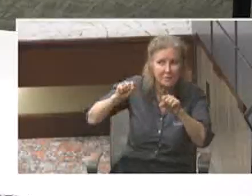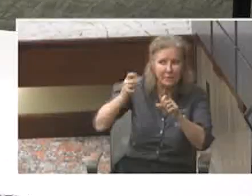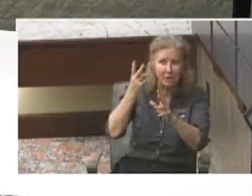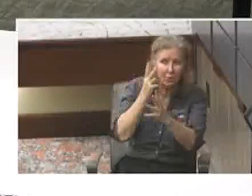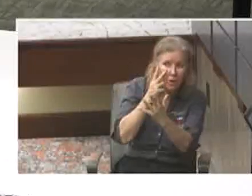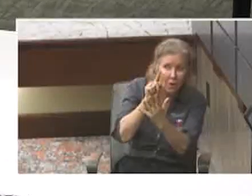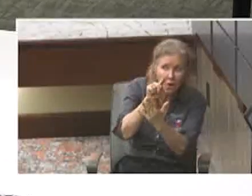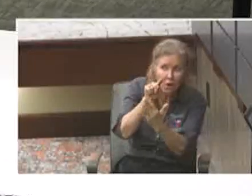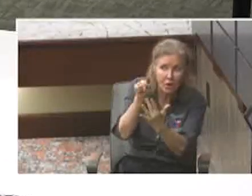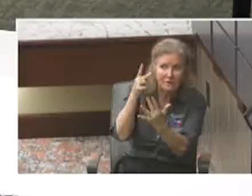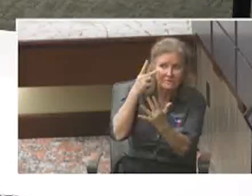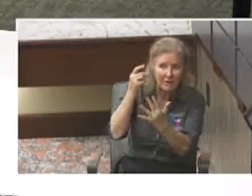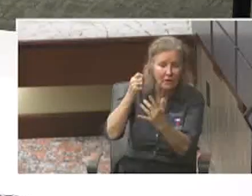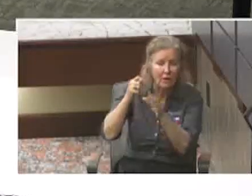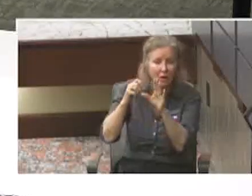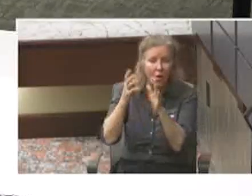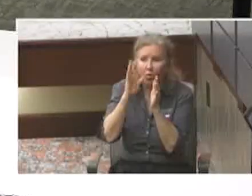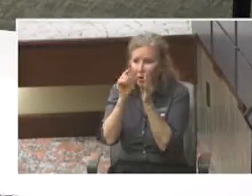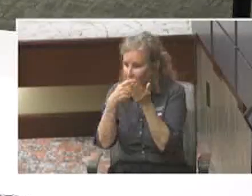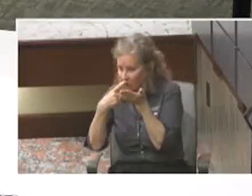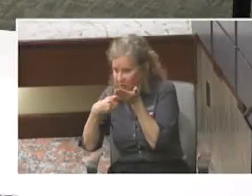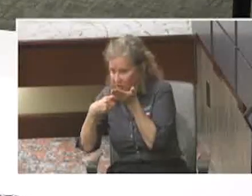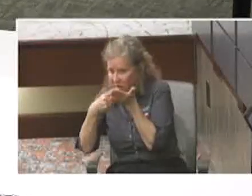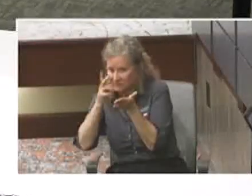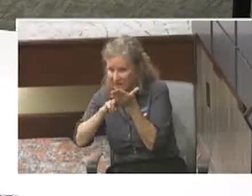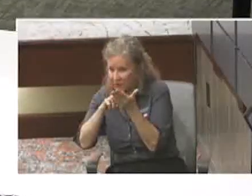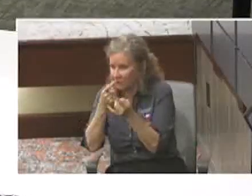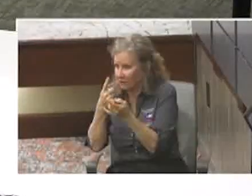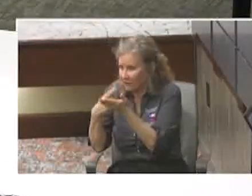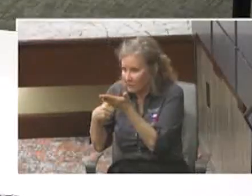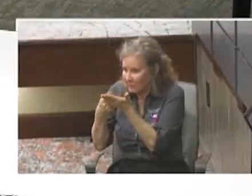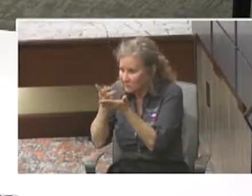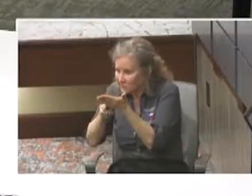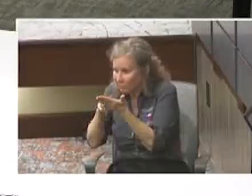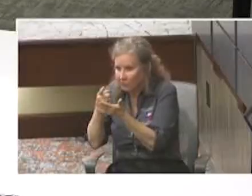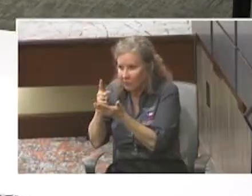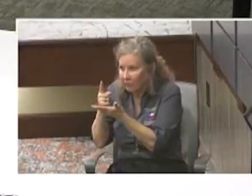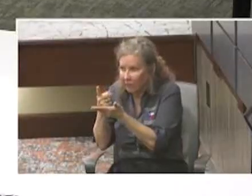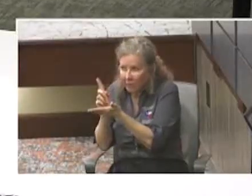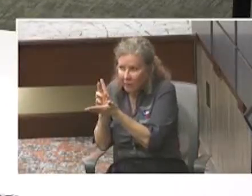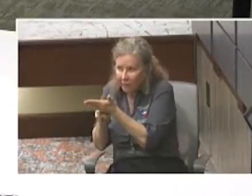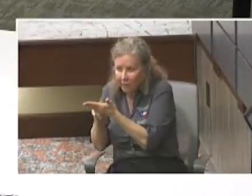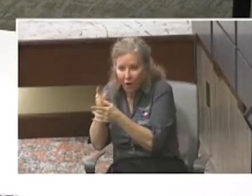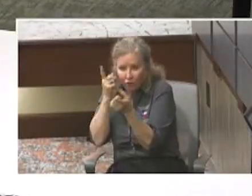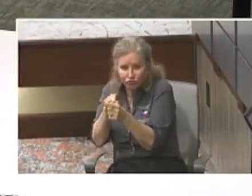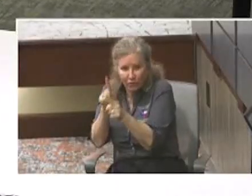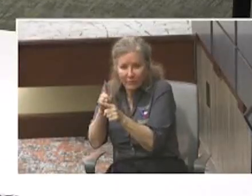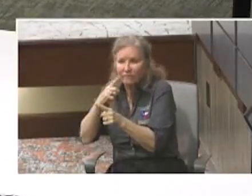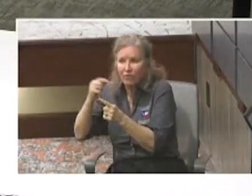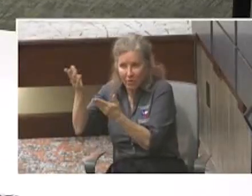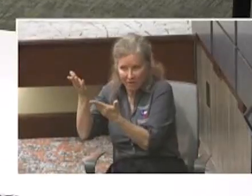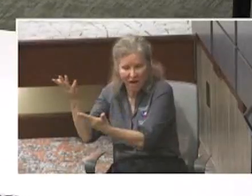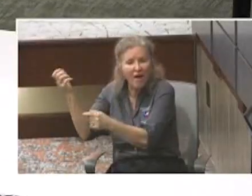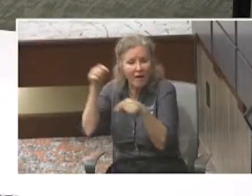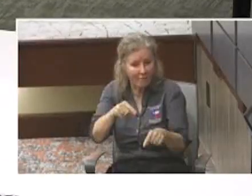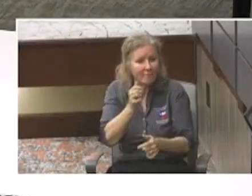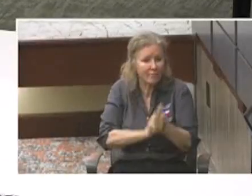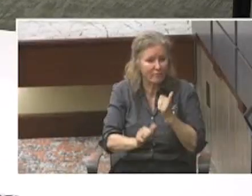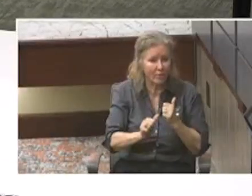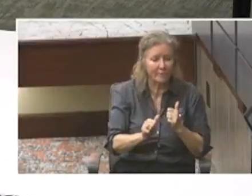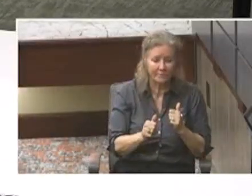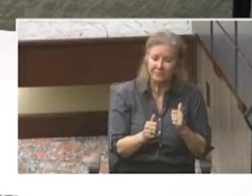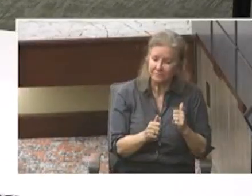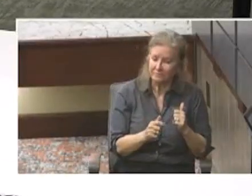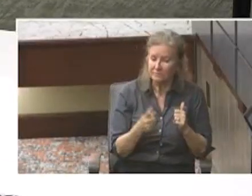and people hit me up all the time with ideas. So we'll chase those down for sure. But we do feel we have a sweet spot now